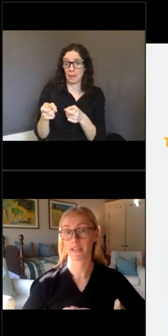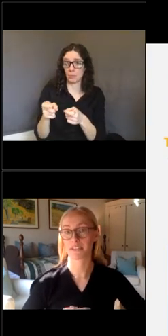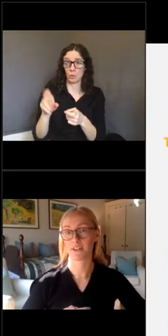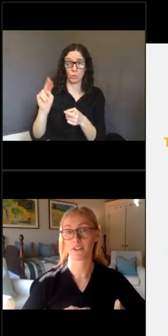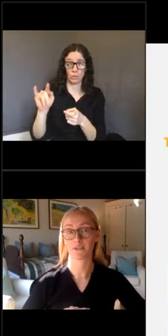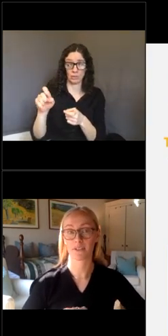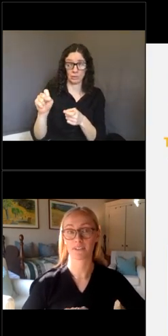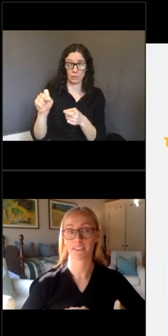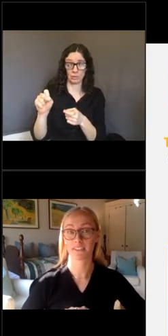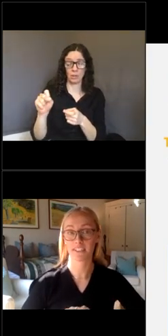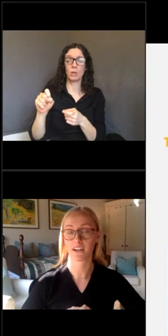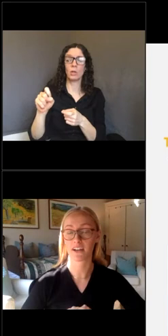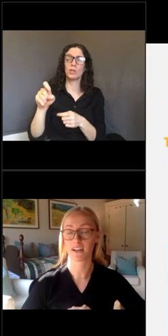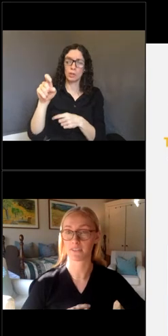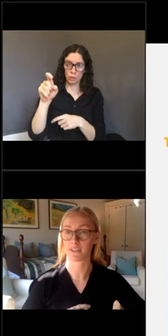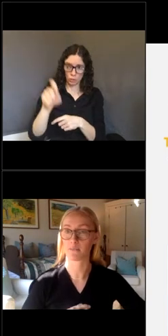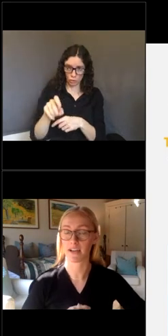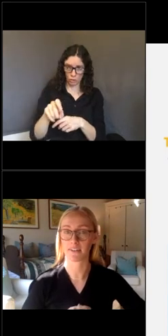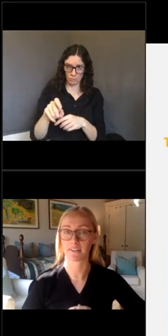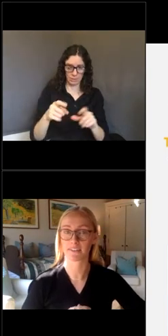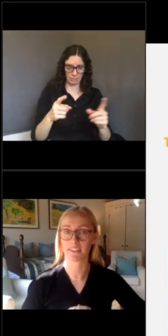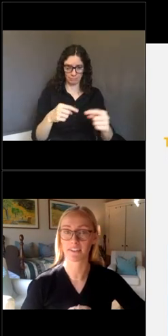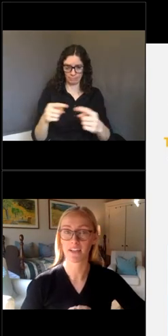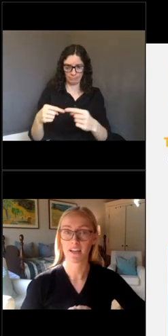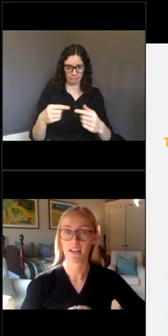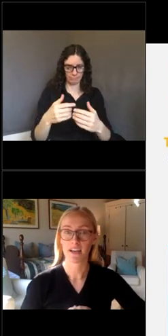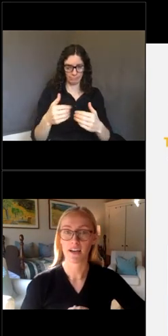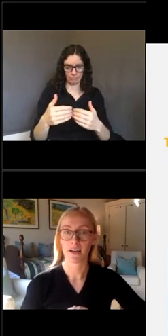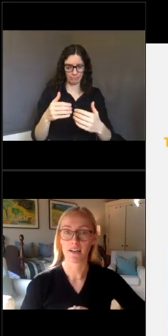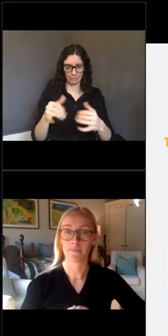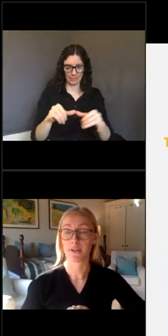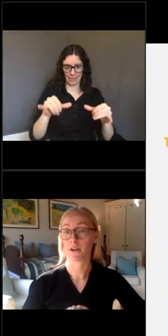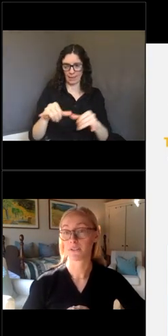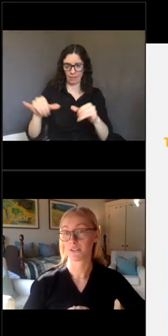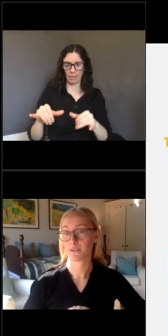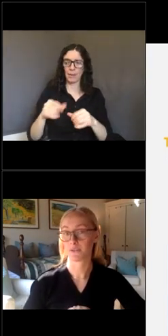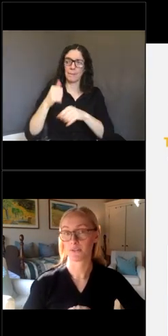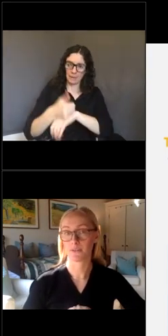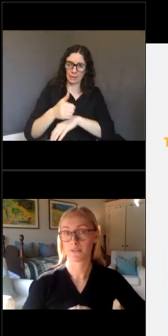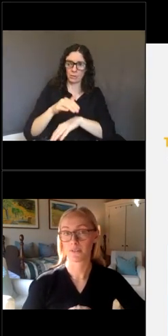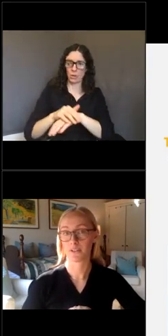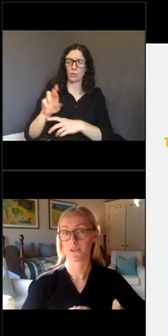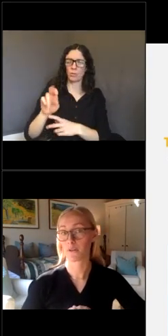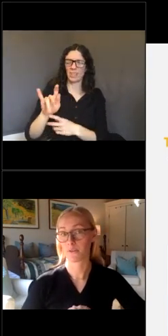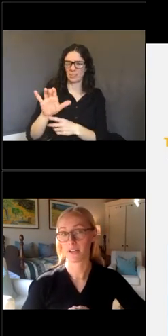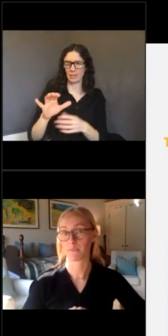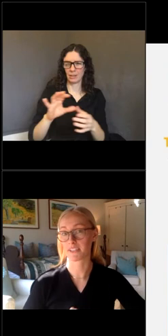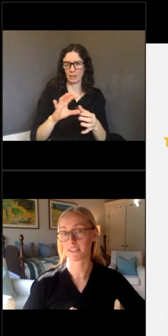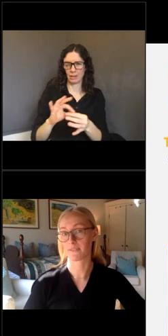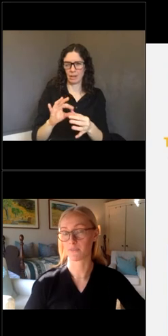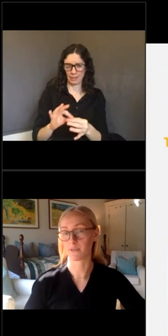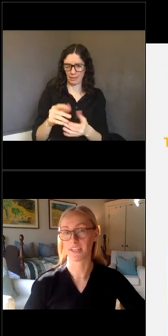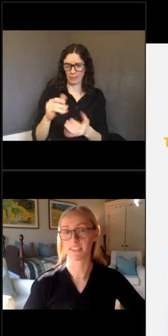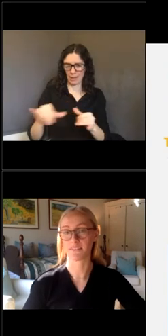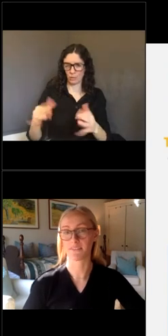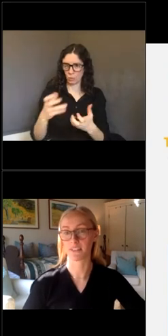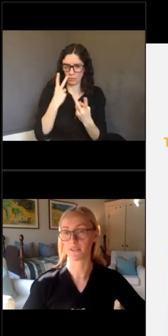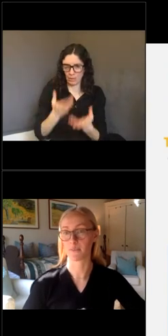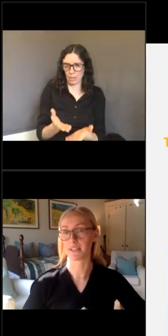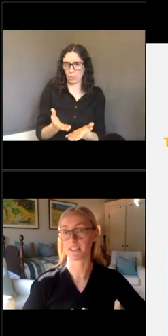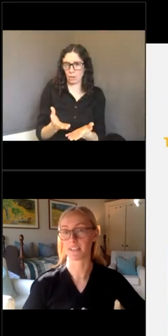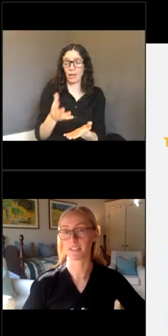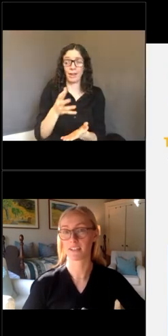should be scaled based on realistic connectivity patterns, and also incorporating best available